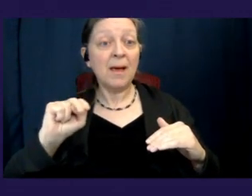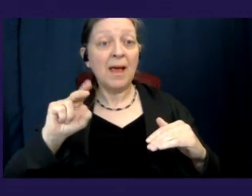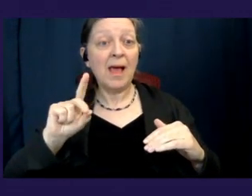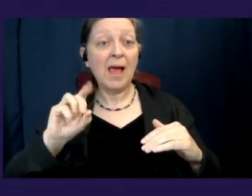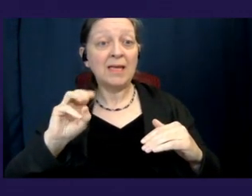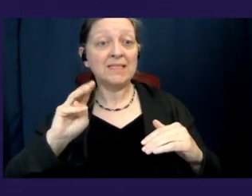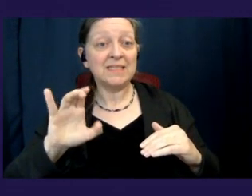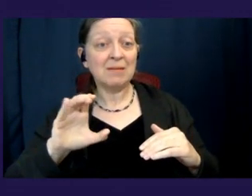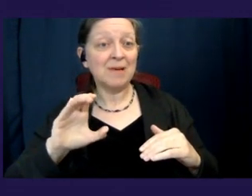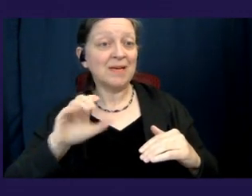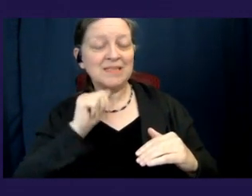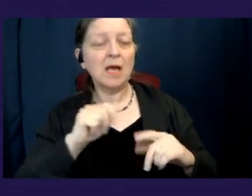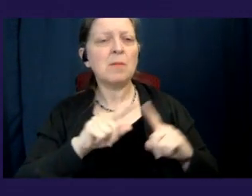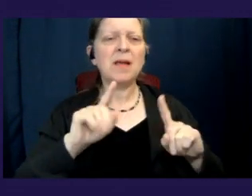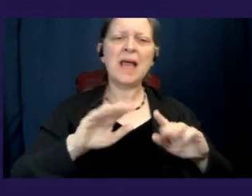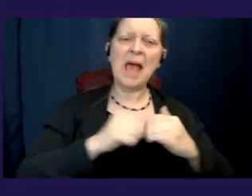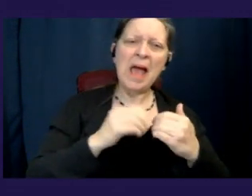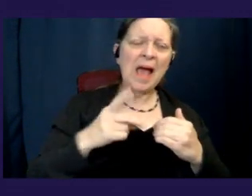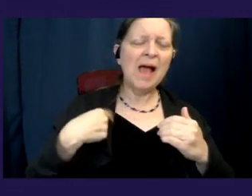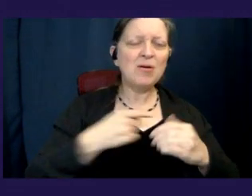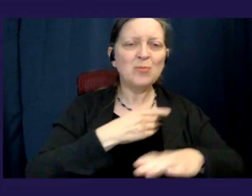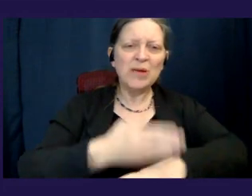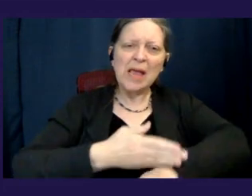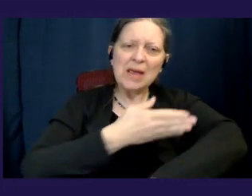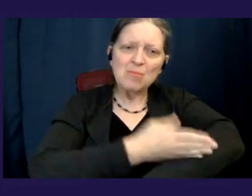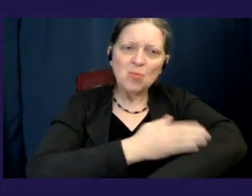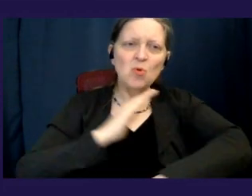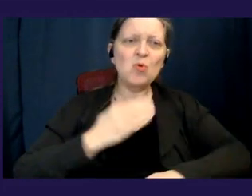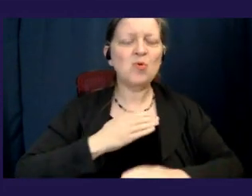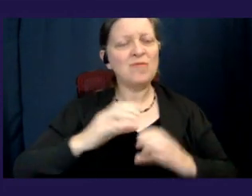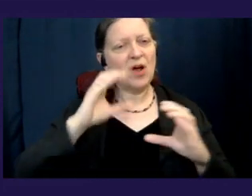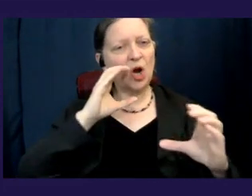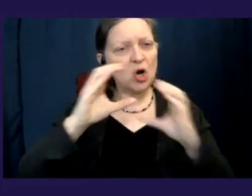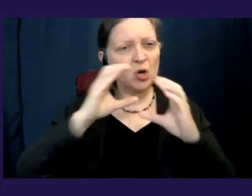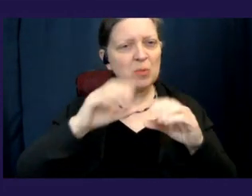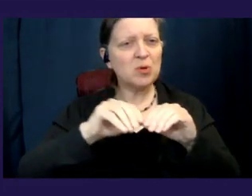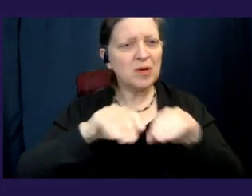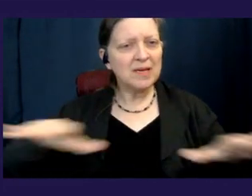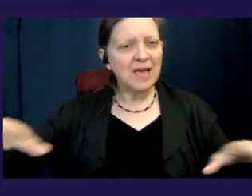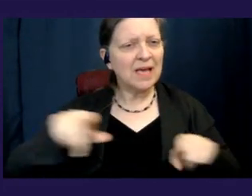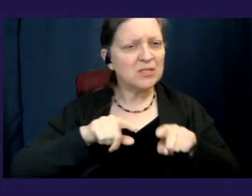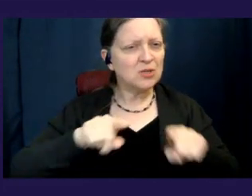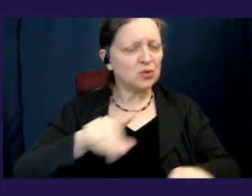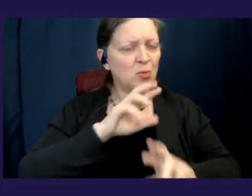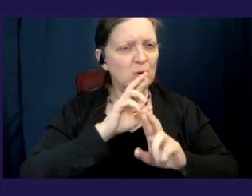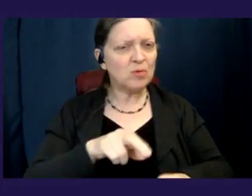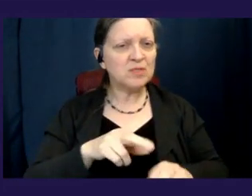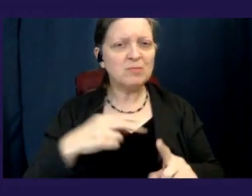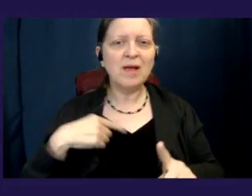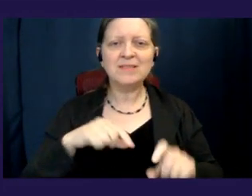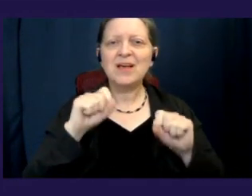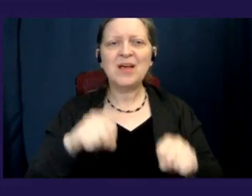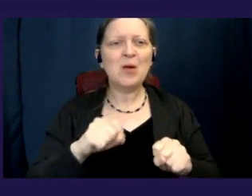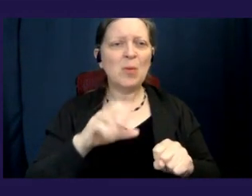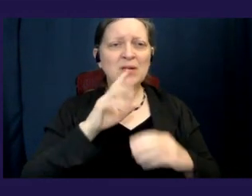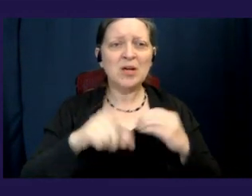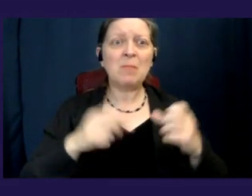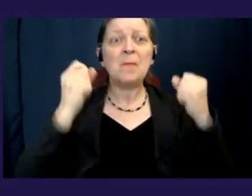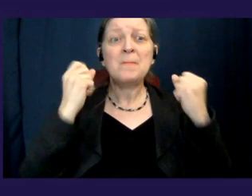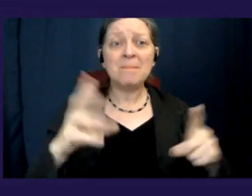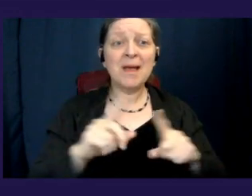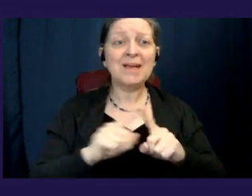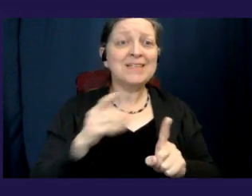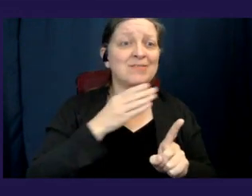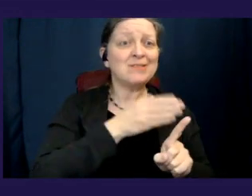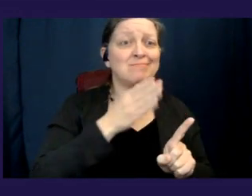get better at this? How do we get better at this at every level during a response? There's so many ways we could take this conversation, but just because I want to pull